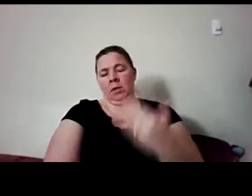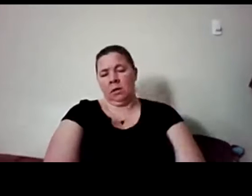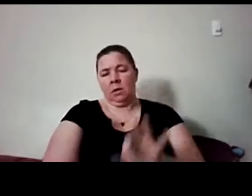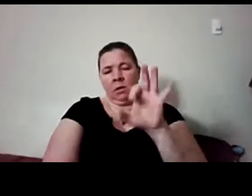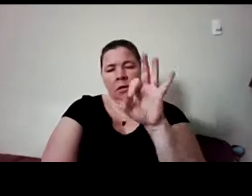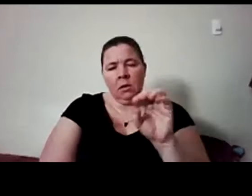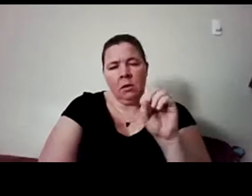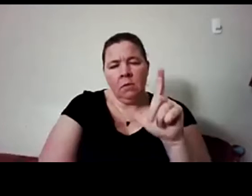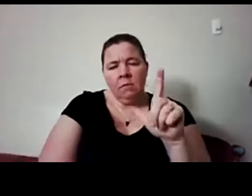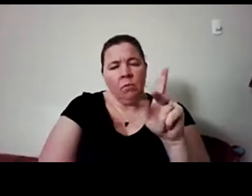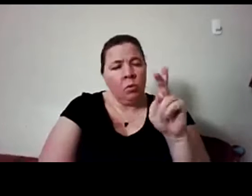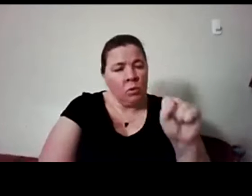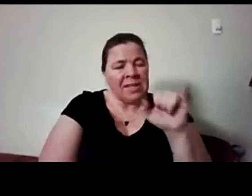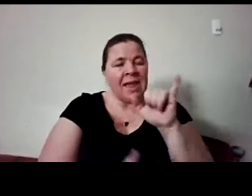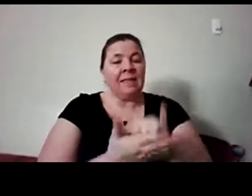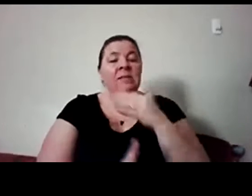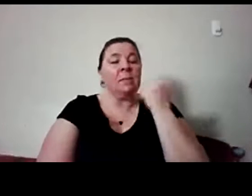that is the birth of Onpassive.